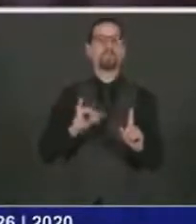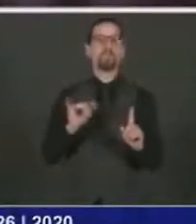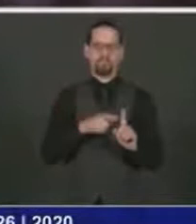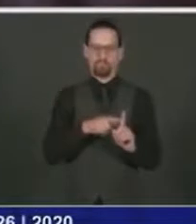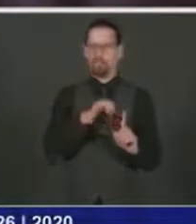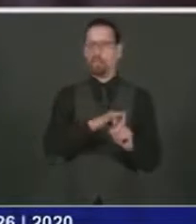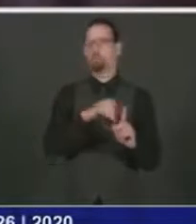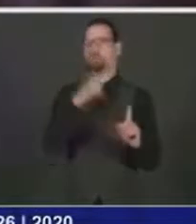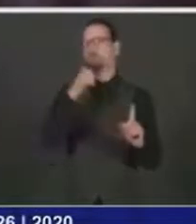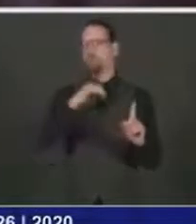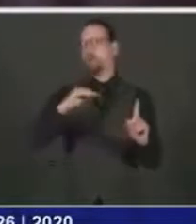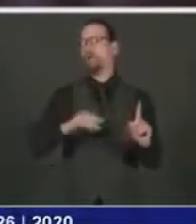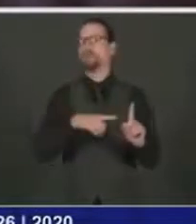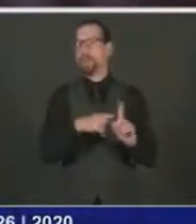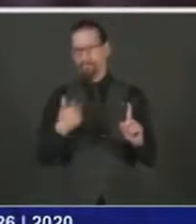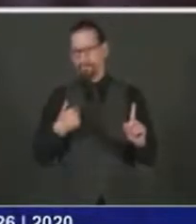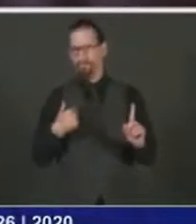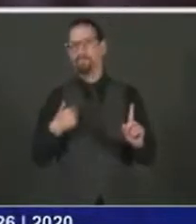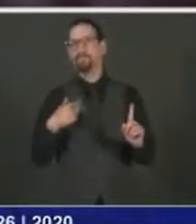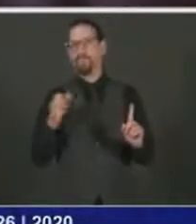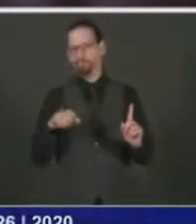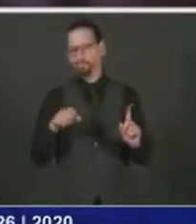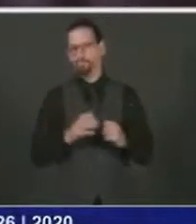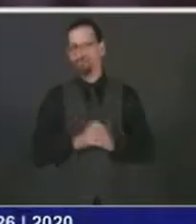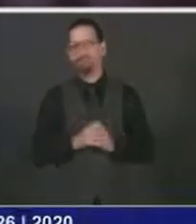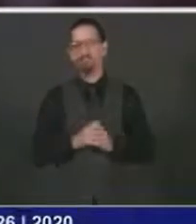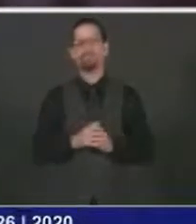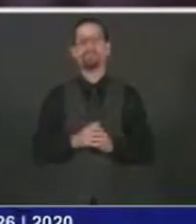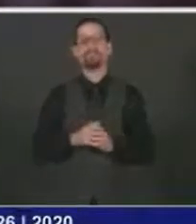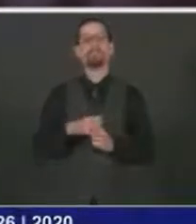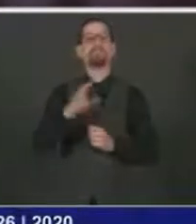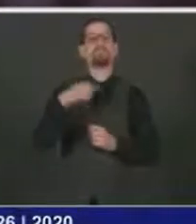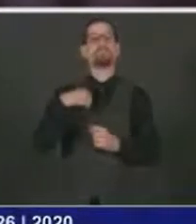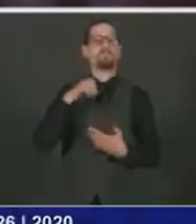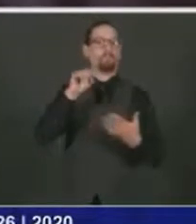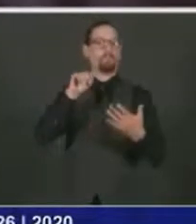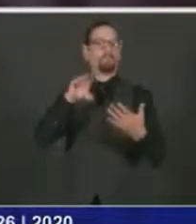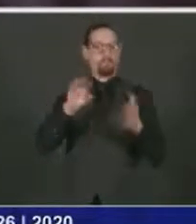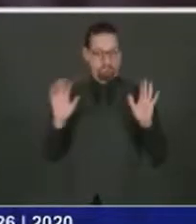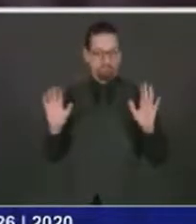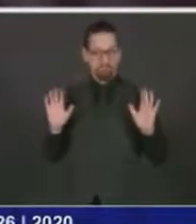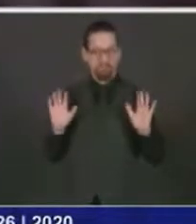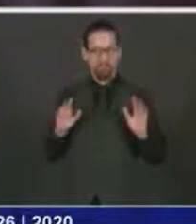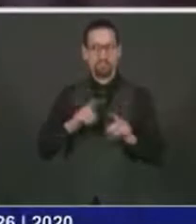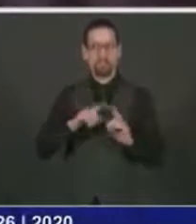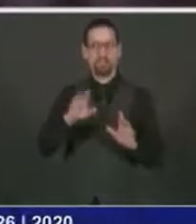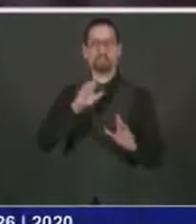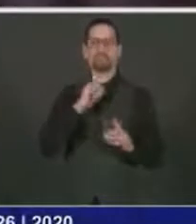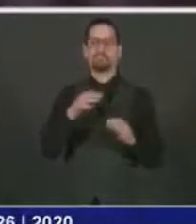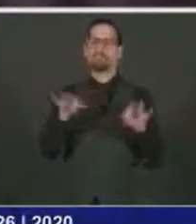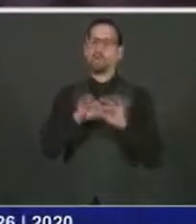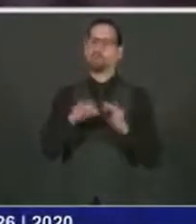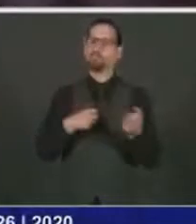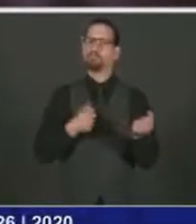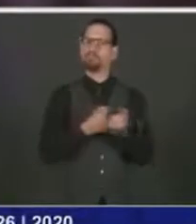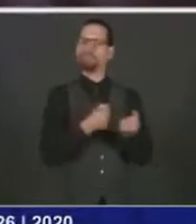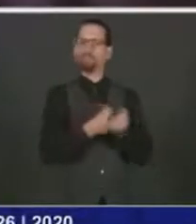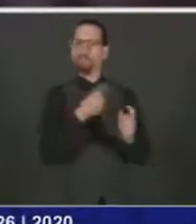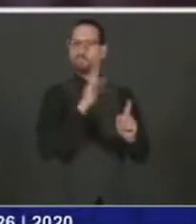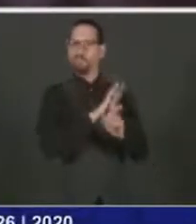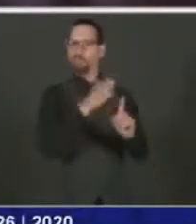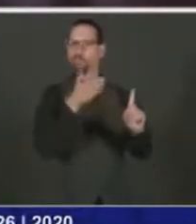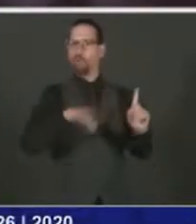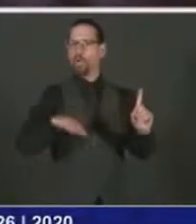Beyond what I've shared just now, and beyond saying that our best wishes continue to be with this child and their